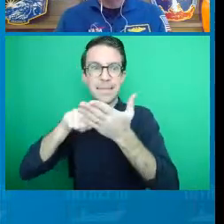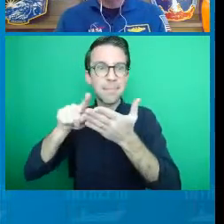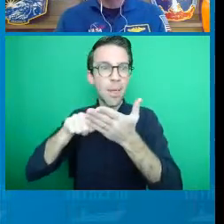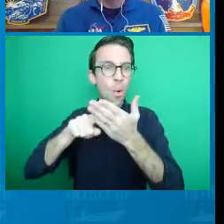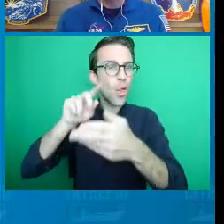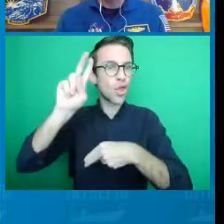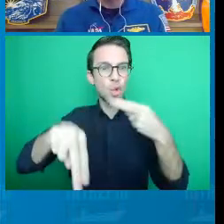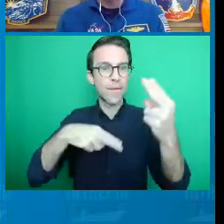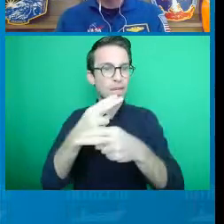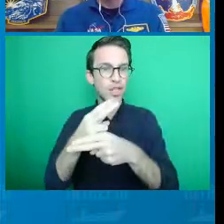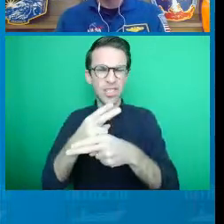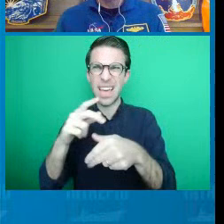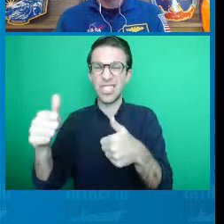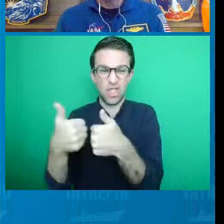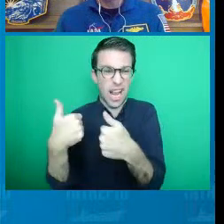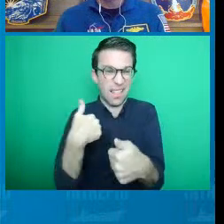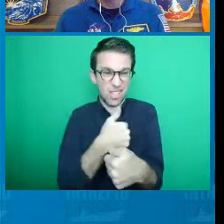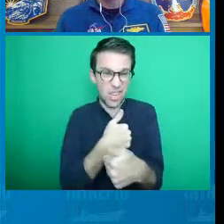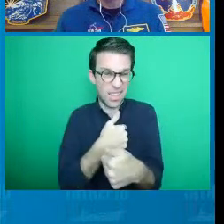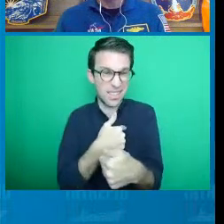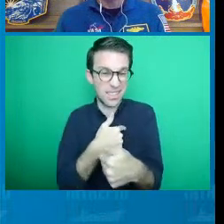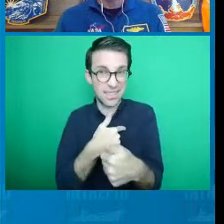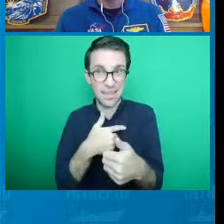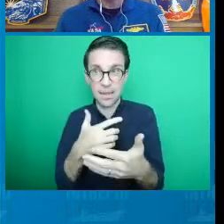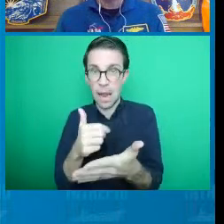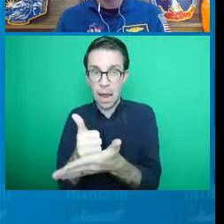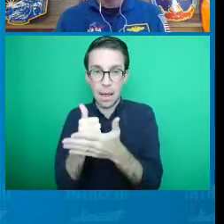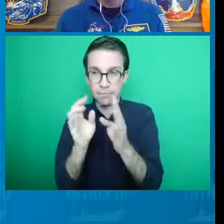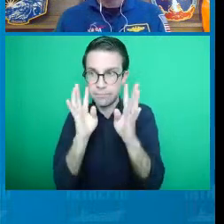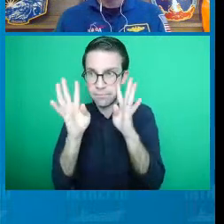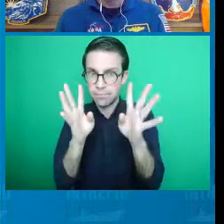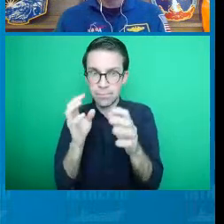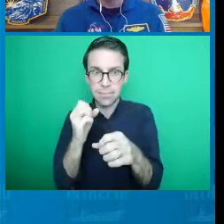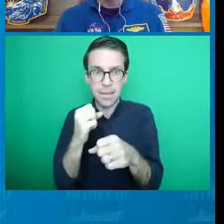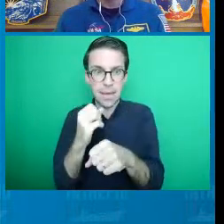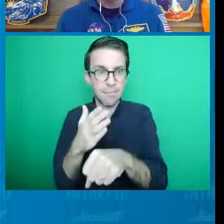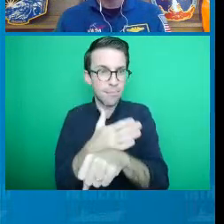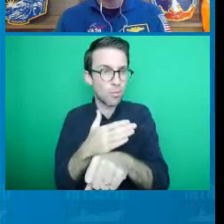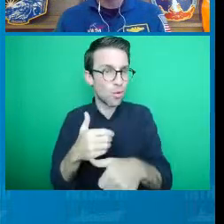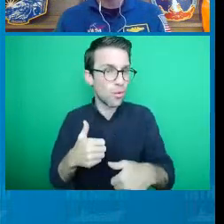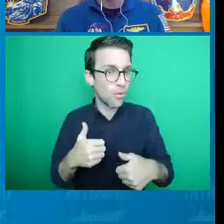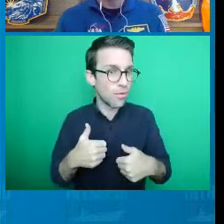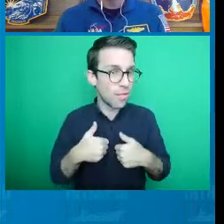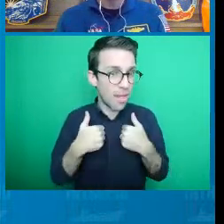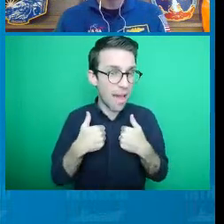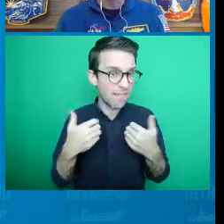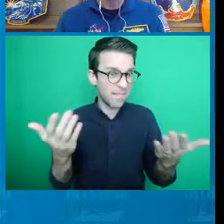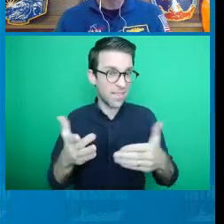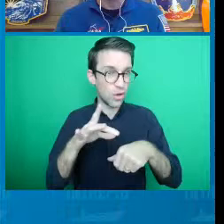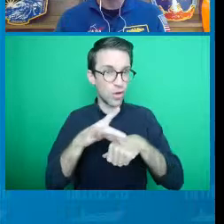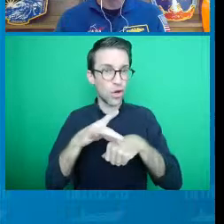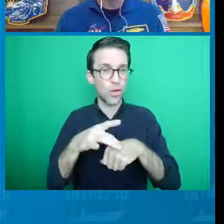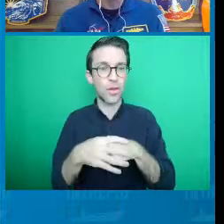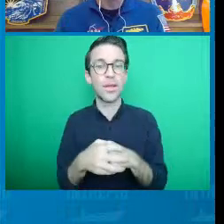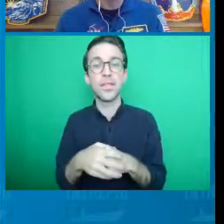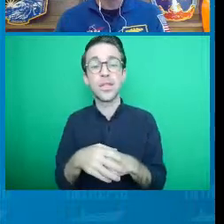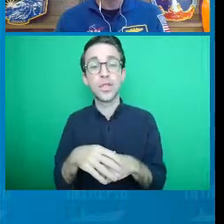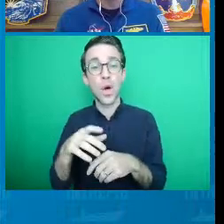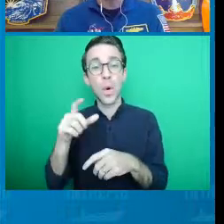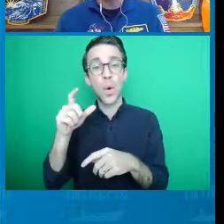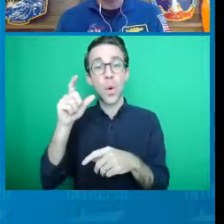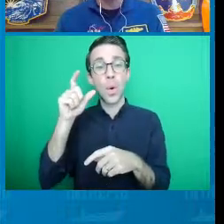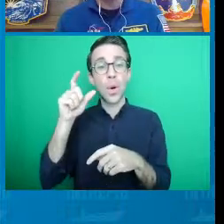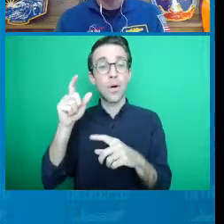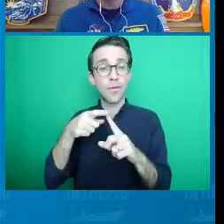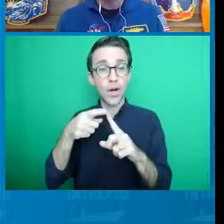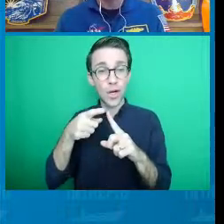exploration to make life better for all life on Earth. So we look beyond low Earth orbit, onto the moon, and eventually